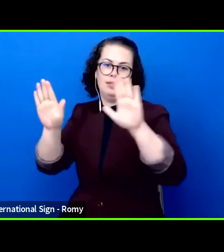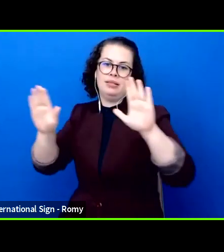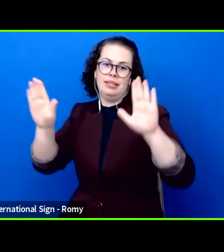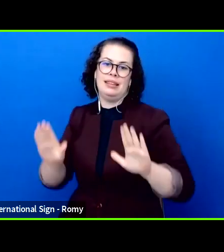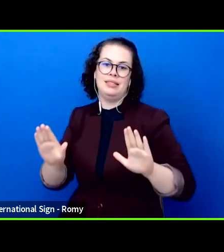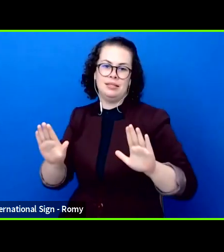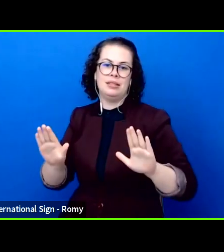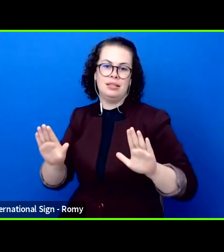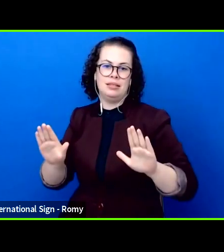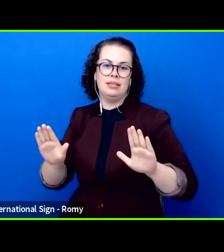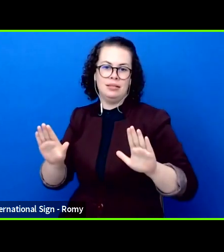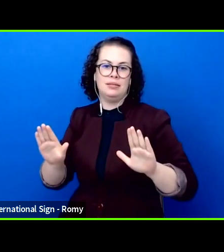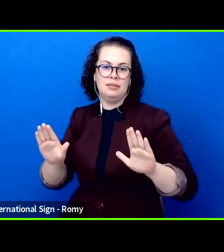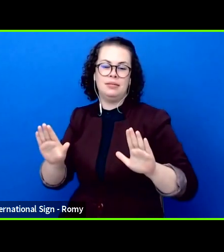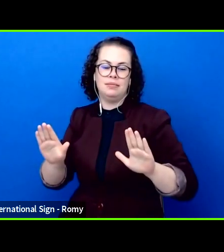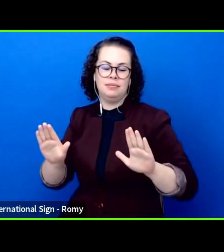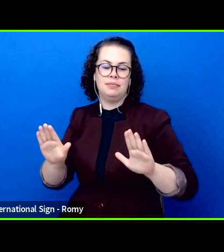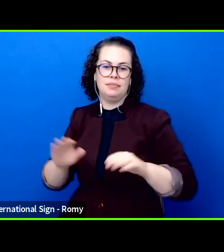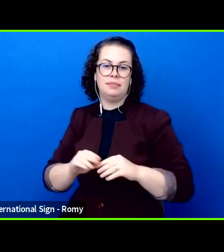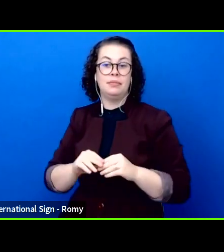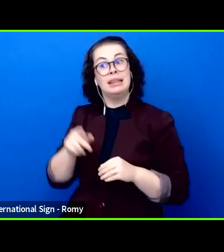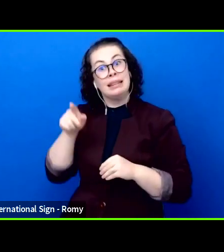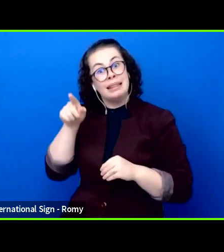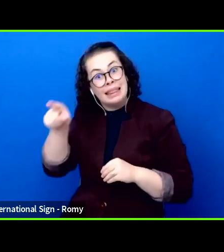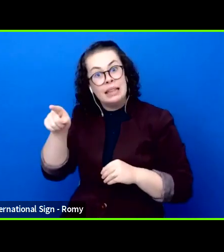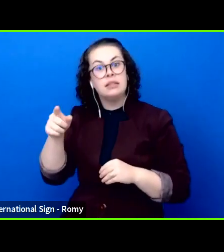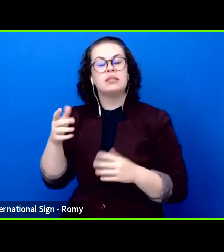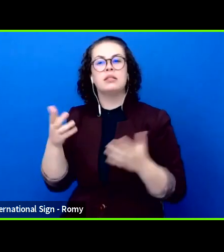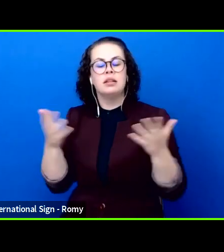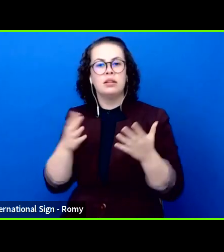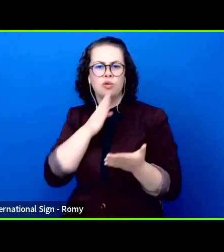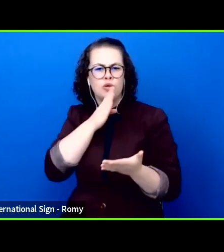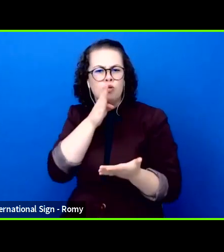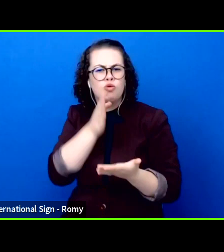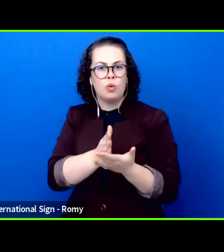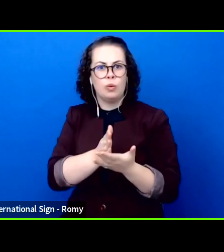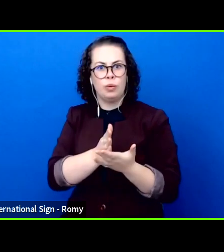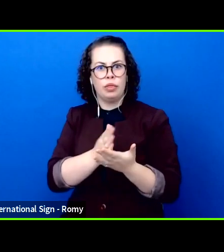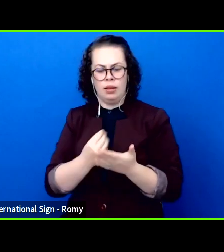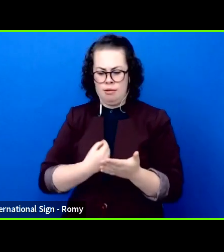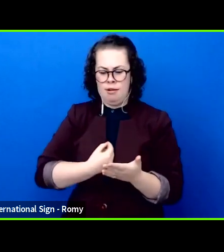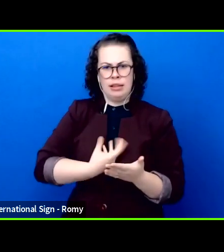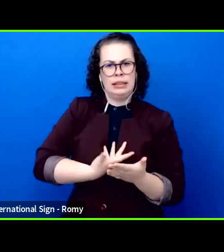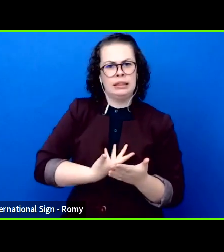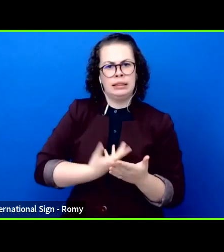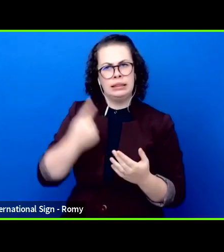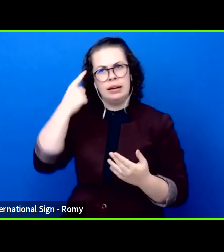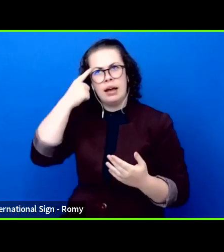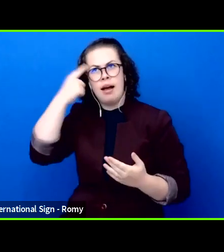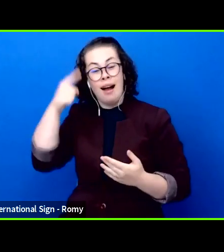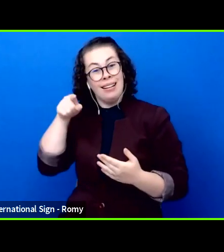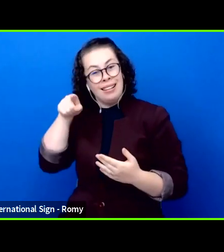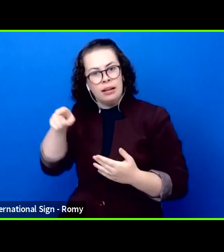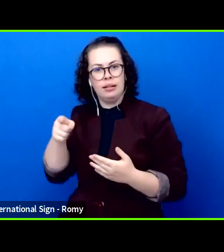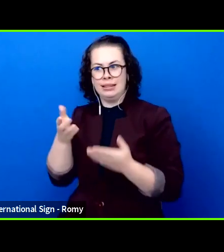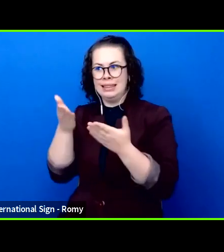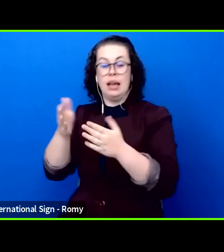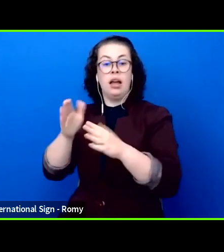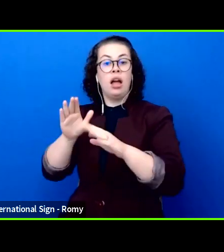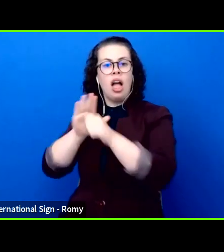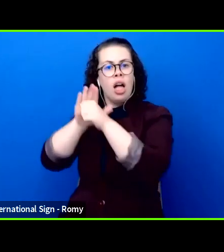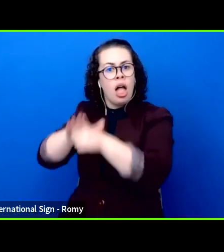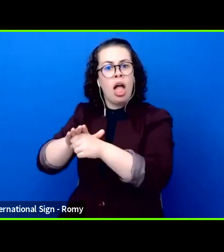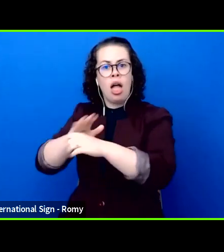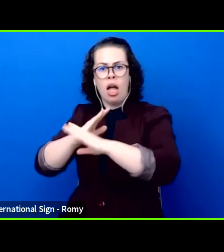help the choose to prevail and it presents ideas and concepts, ideas and concepts for